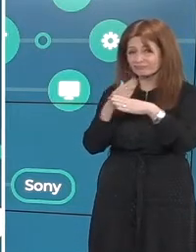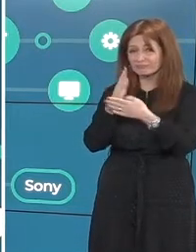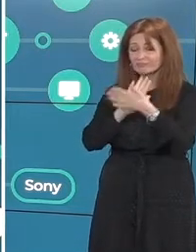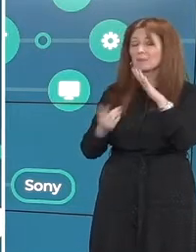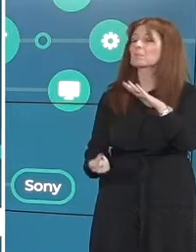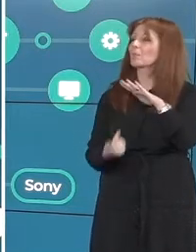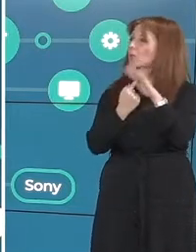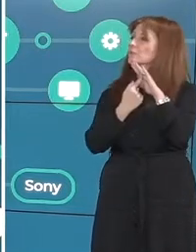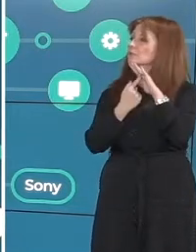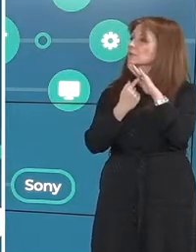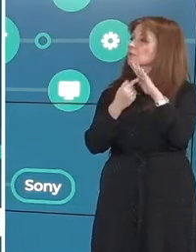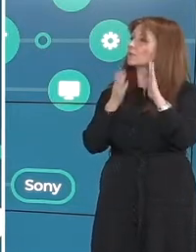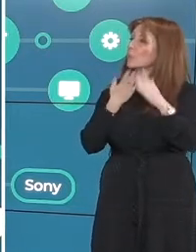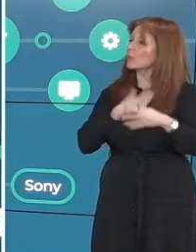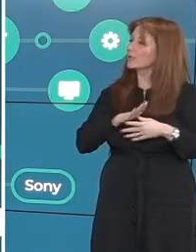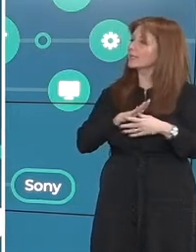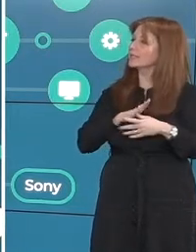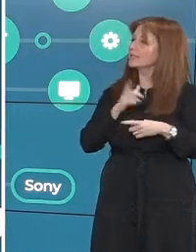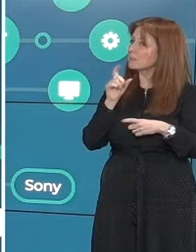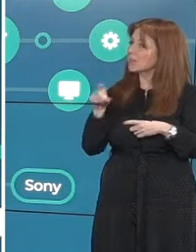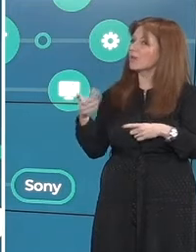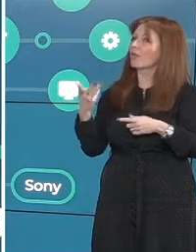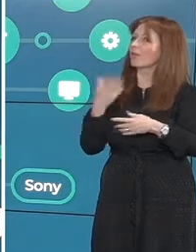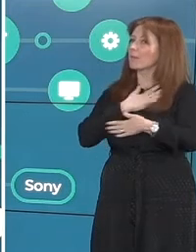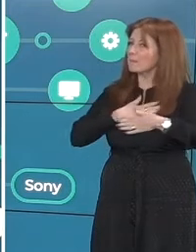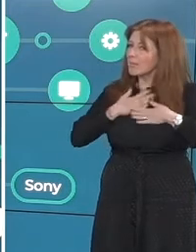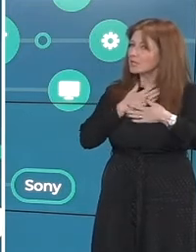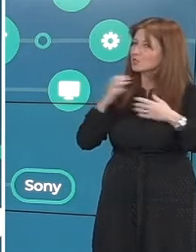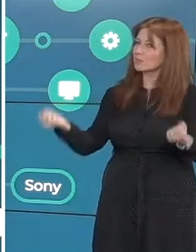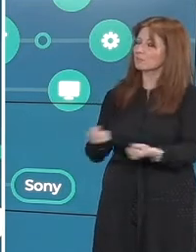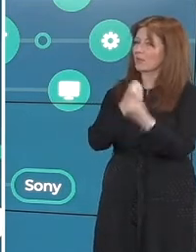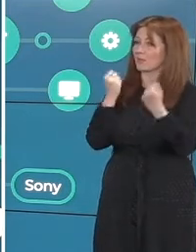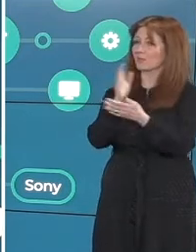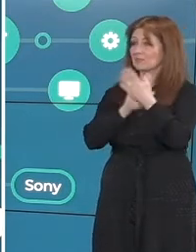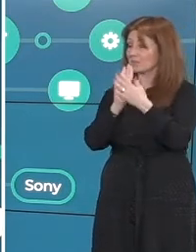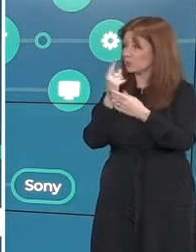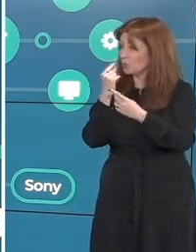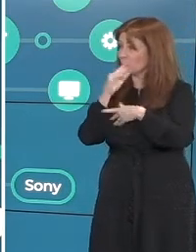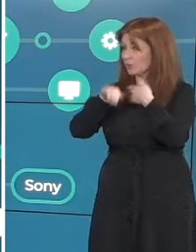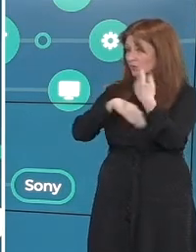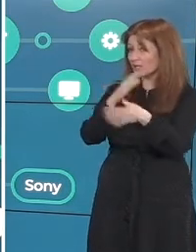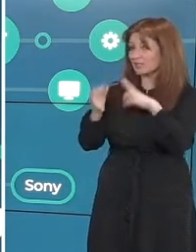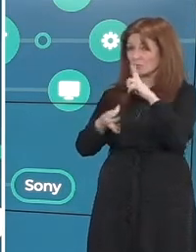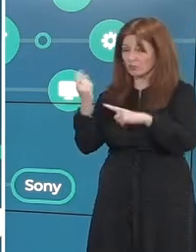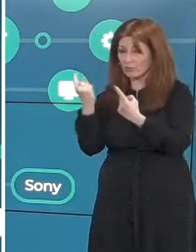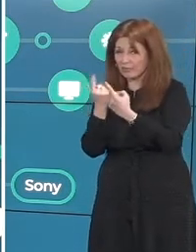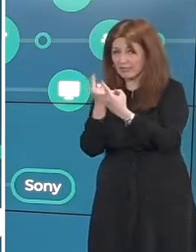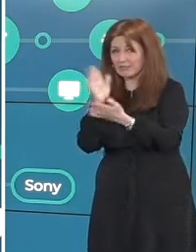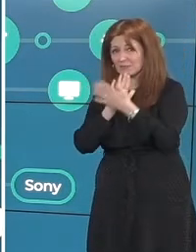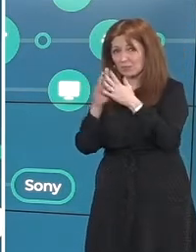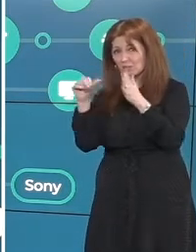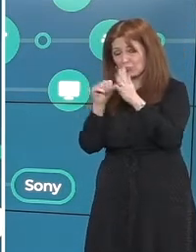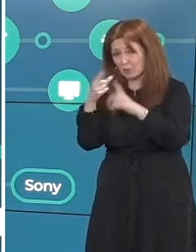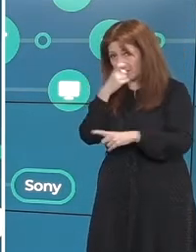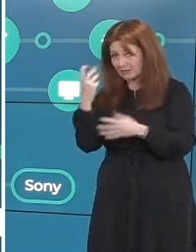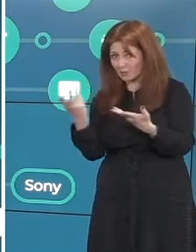passionate people, you know, who are empowered to actually change things, to improve things, to have the ideas of where the problems are, you know, go and